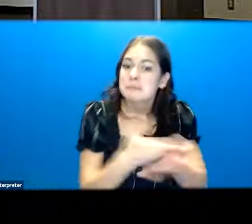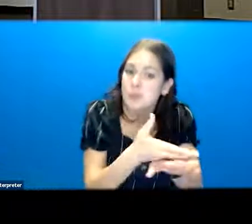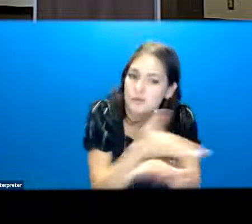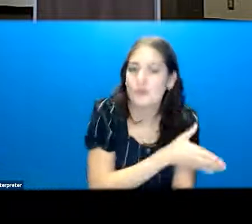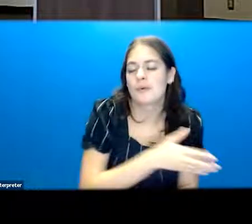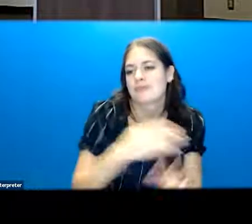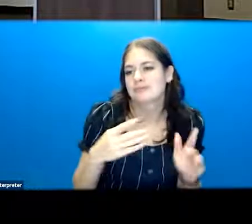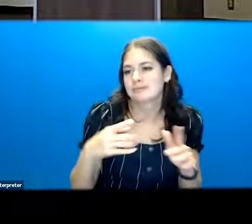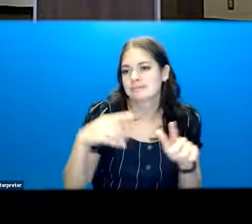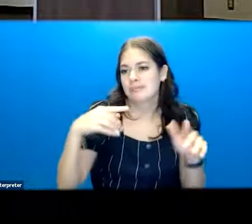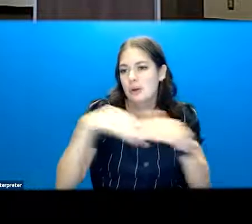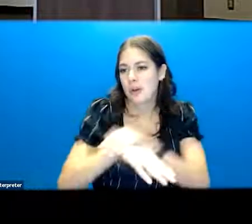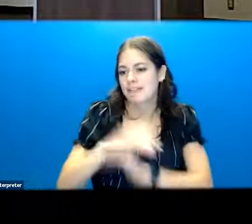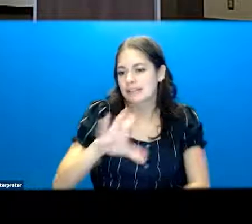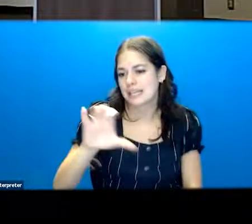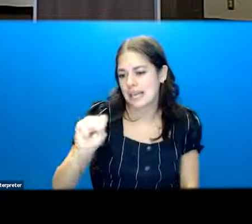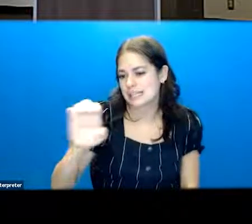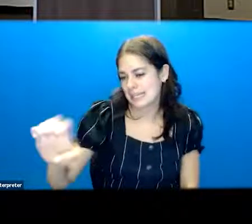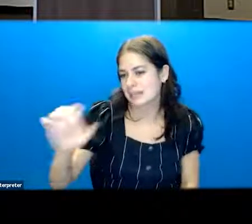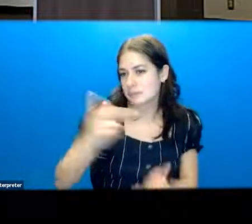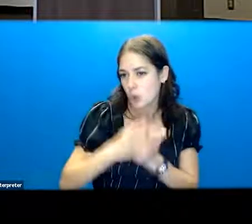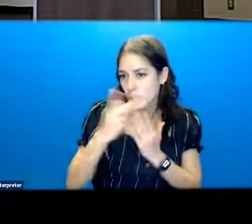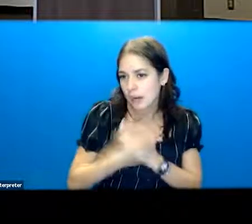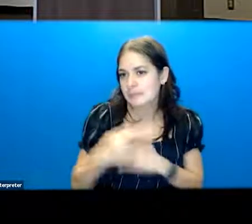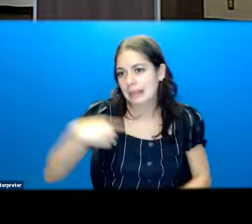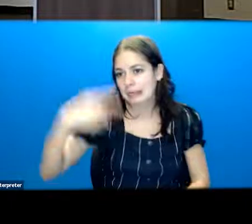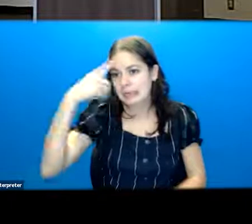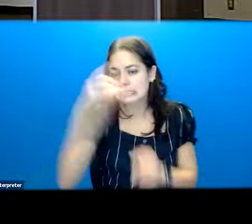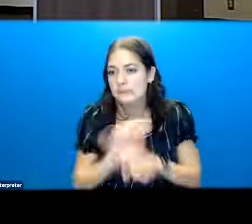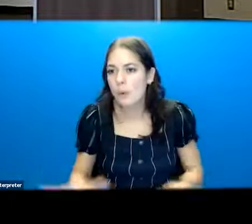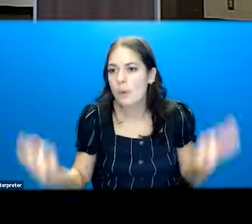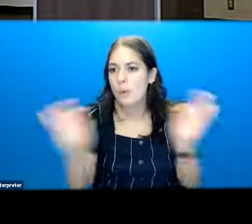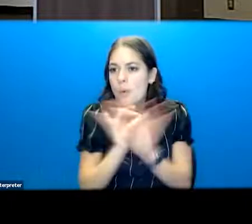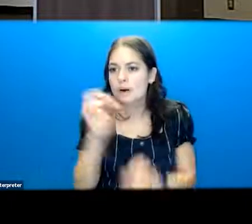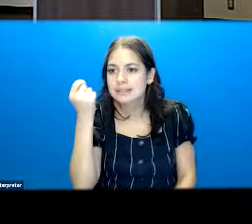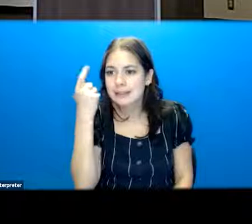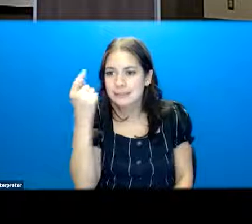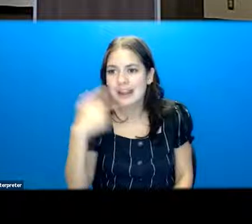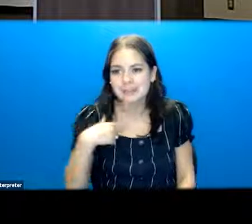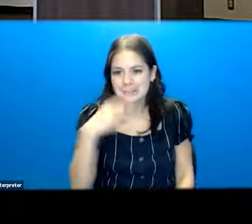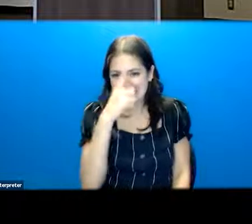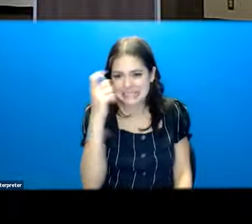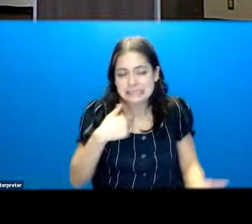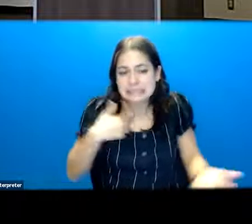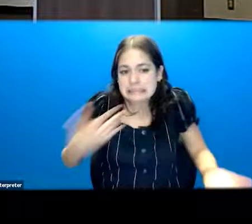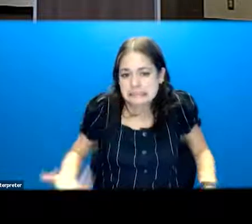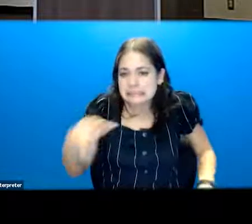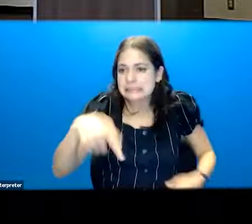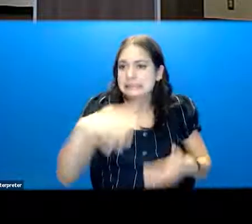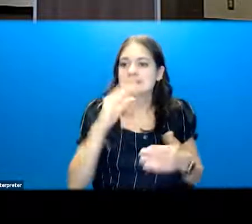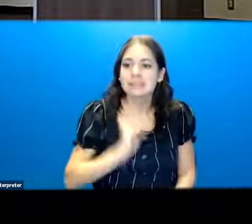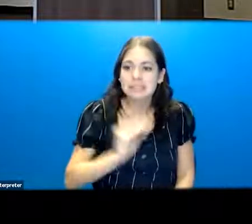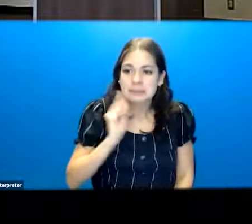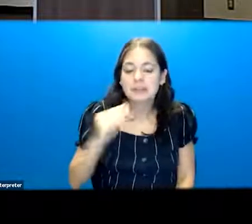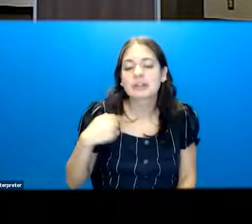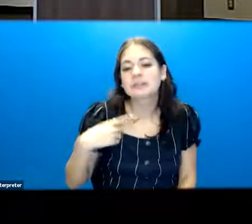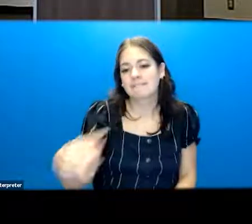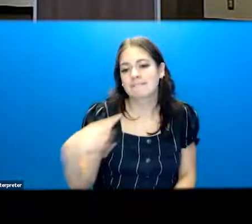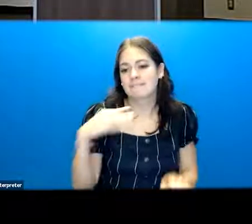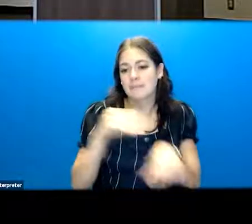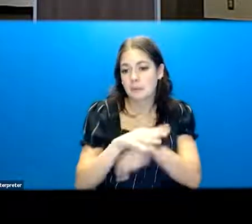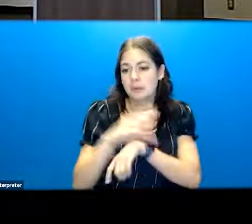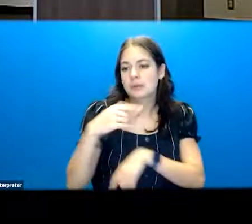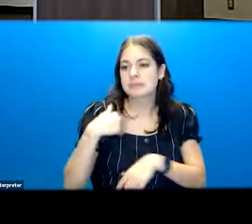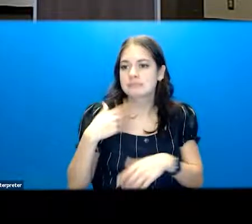getting to CSC programs. And it's important to kind of understand this because these experiences tend to have an impact